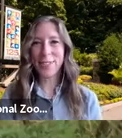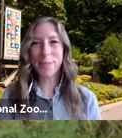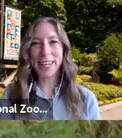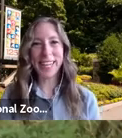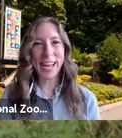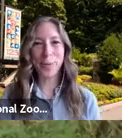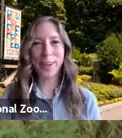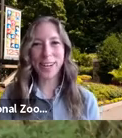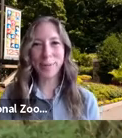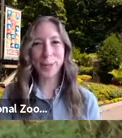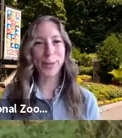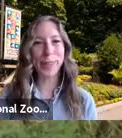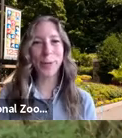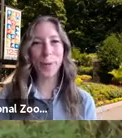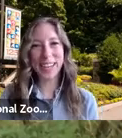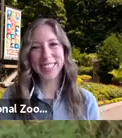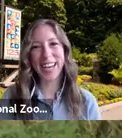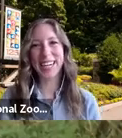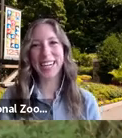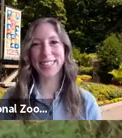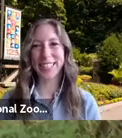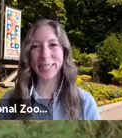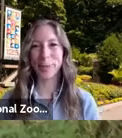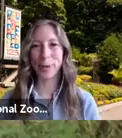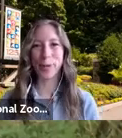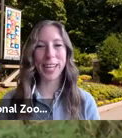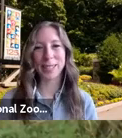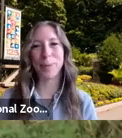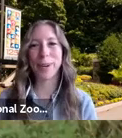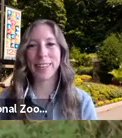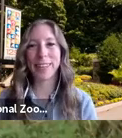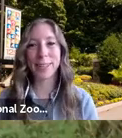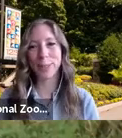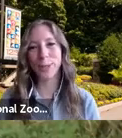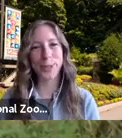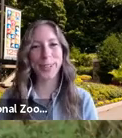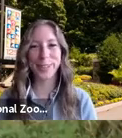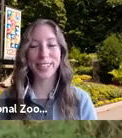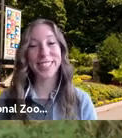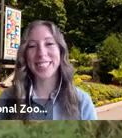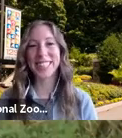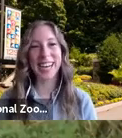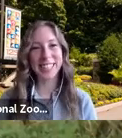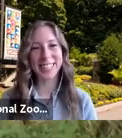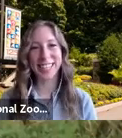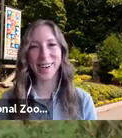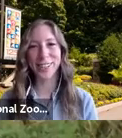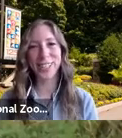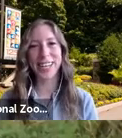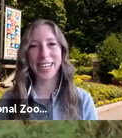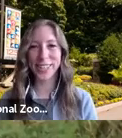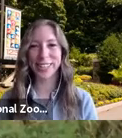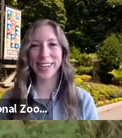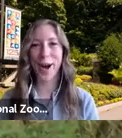Hello, everybody, and welcome to the Wild Side of STEAM, where we explore the unusual careers in science,